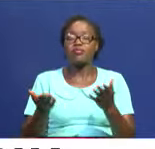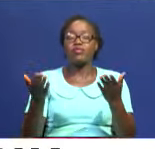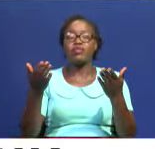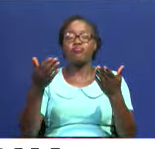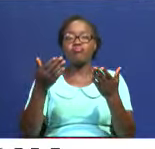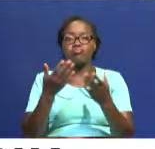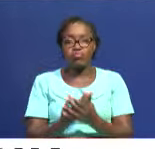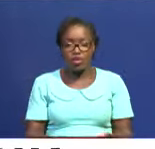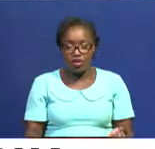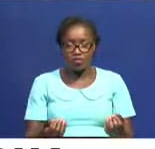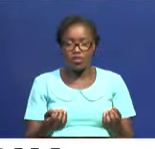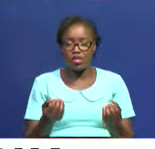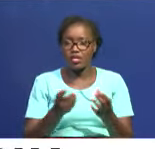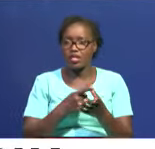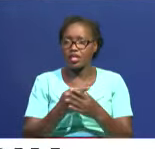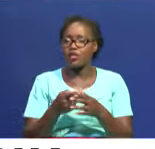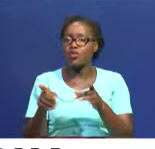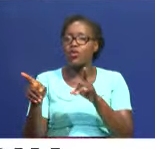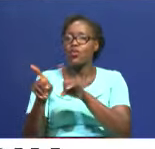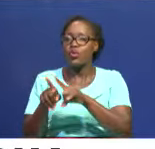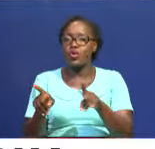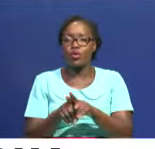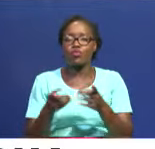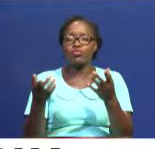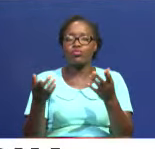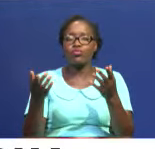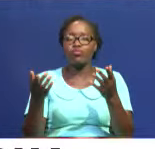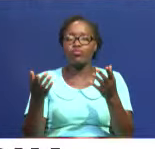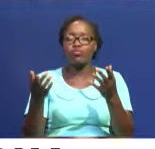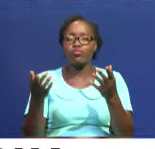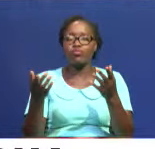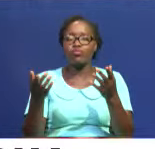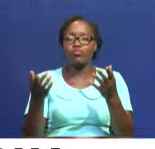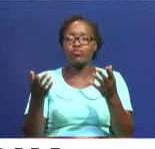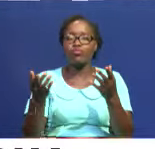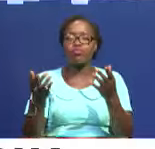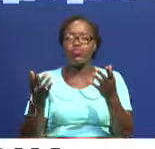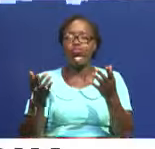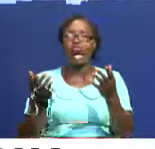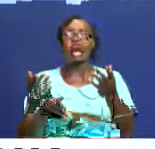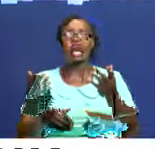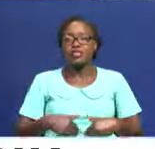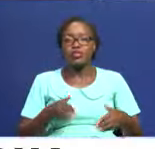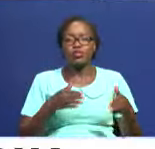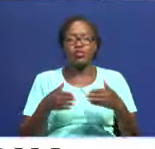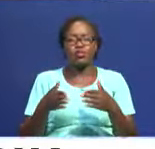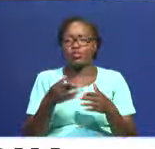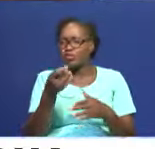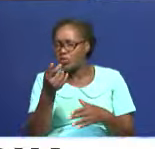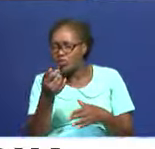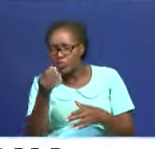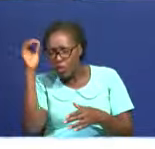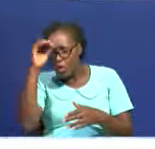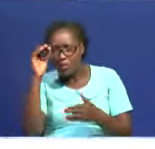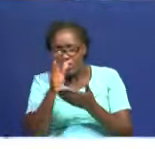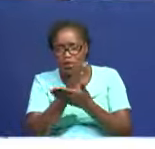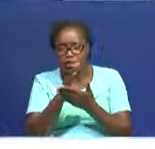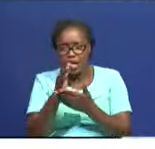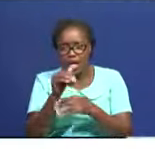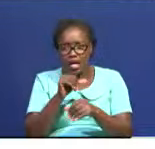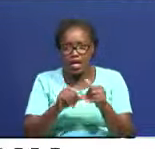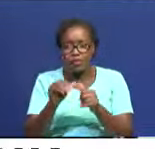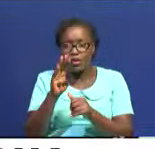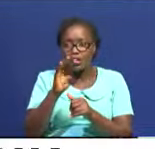drowns, we also drown with them. Alipewa fursa nadra kutoa kauli zao kuhusu mswada